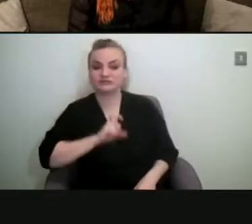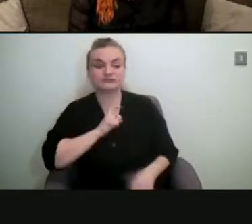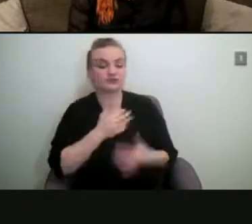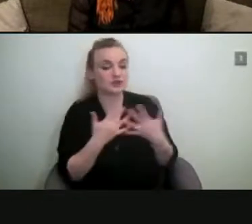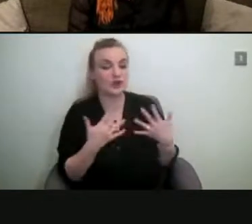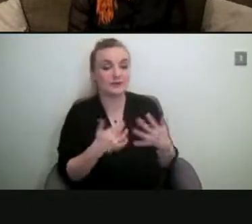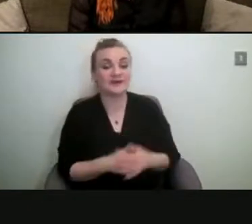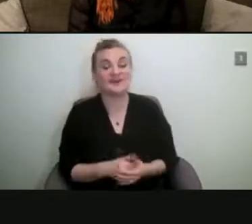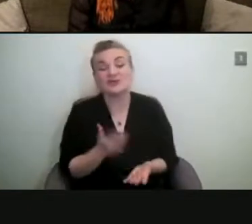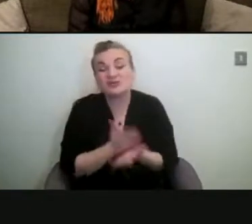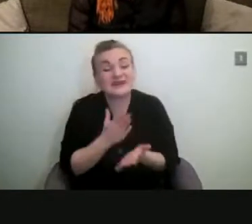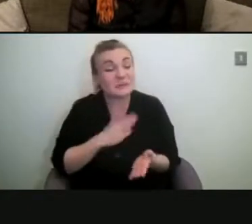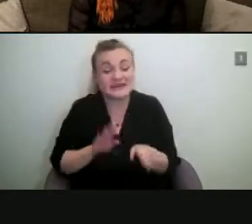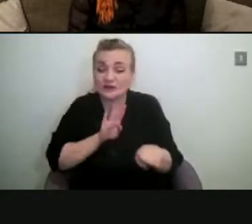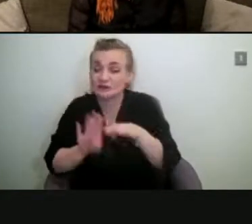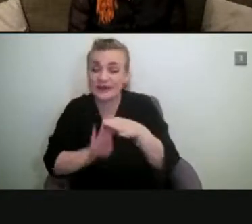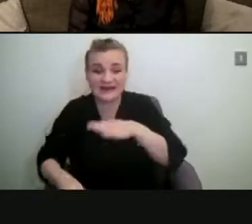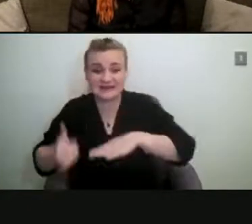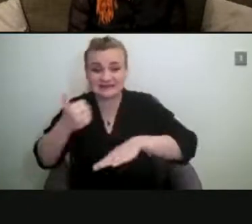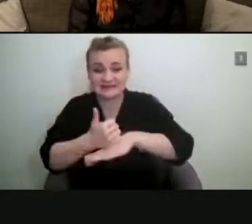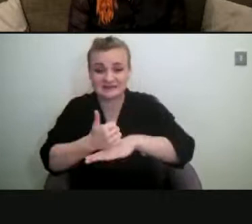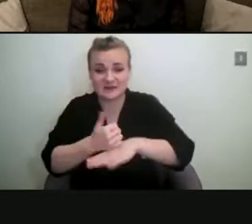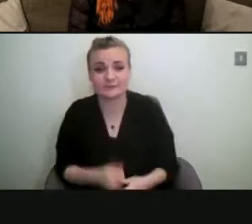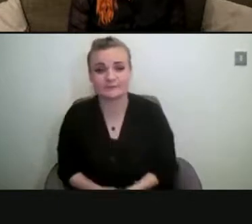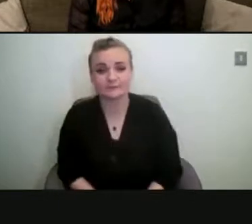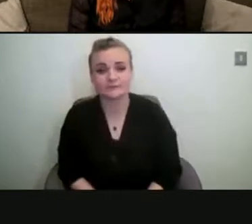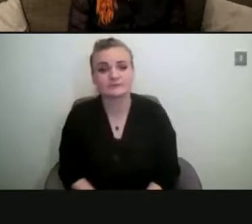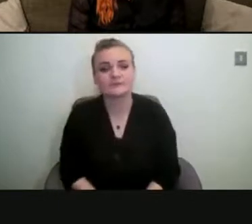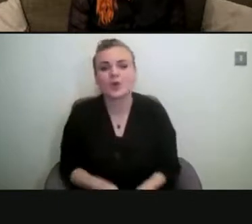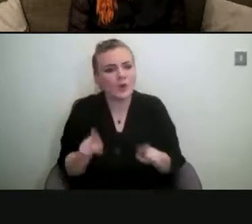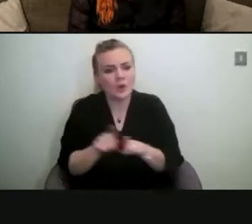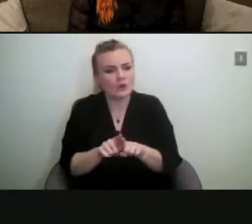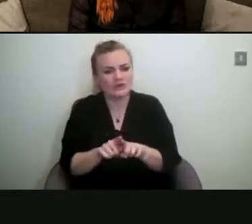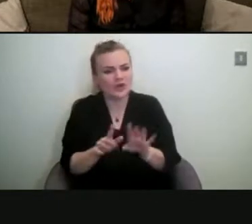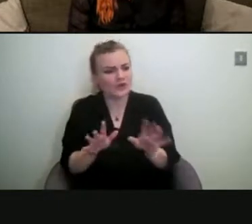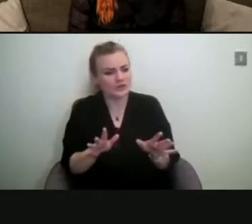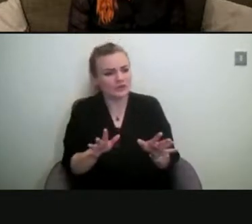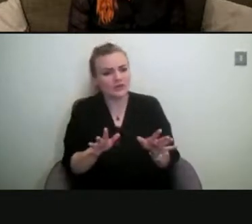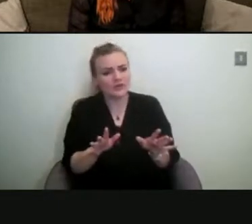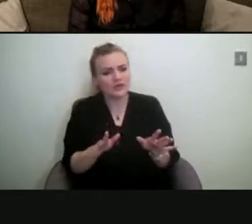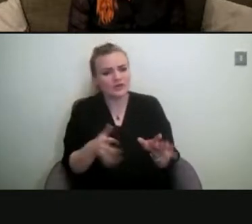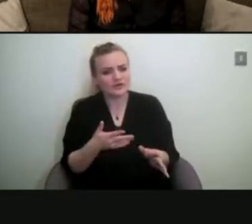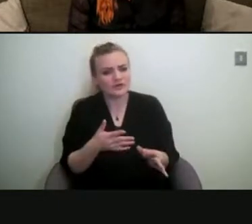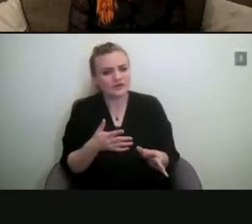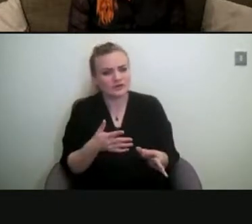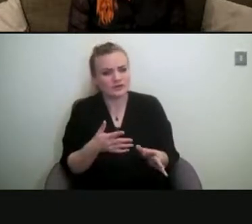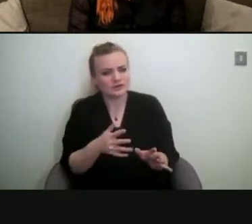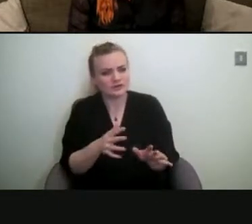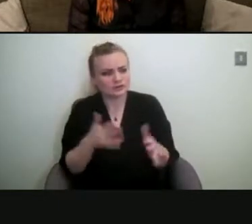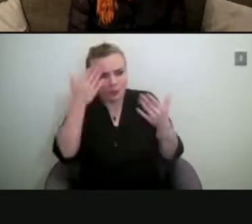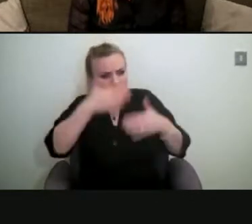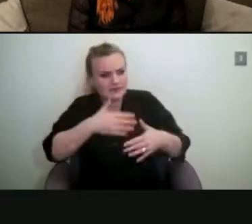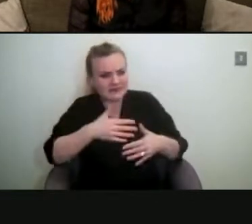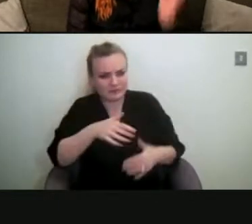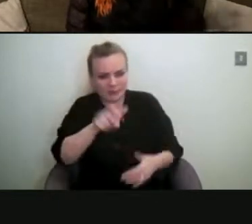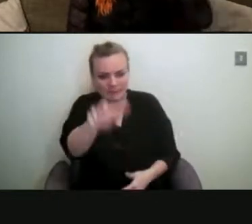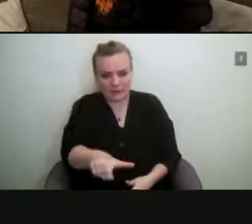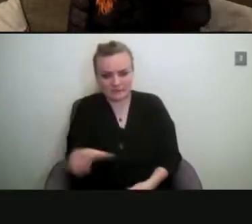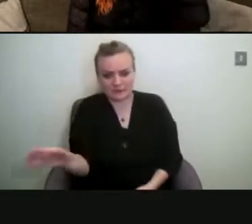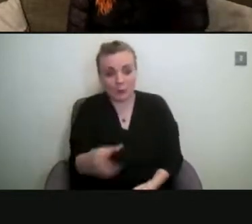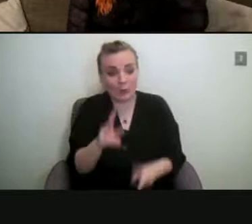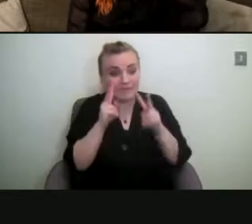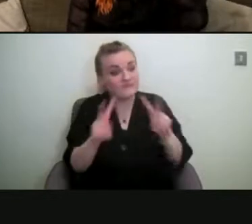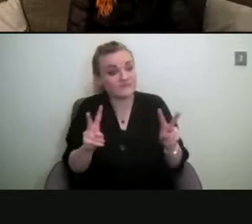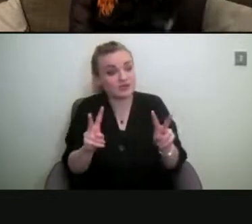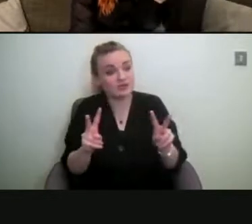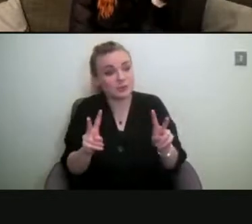also, don't be afraid to put dancers, you know, with visible differences in lead roles, because I think there's a little bit of hesitancy around that